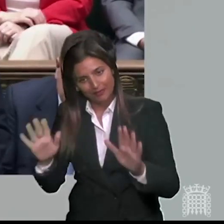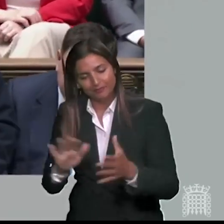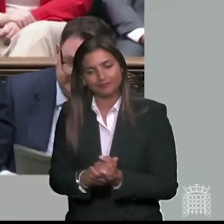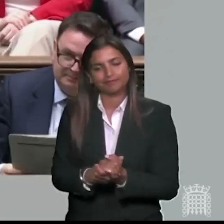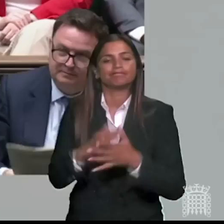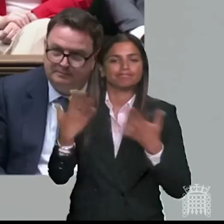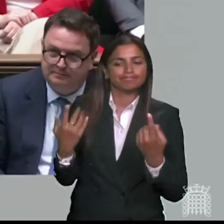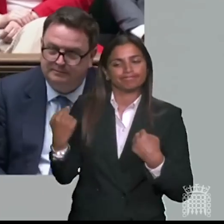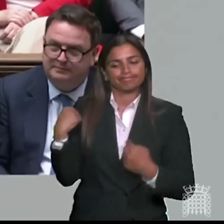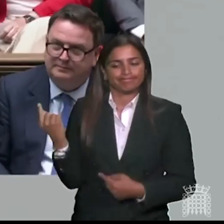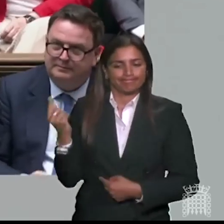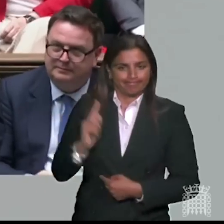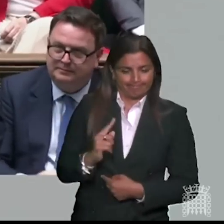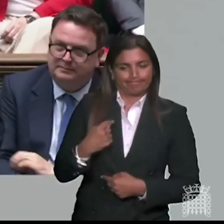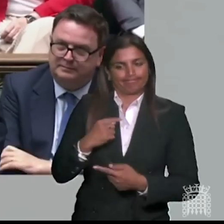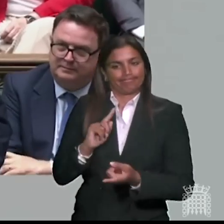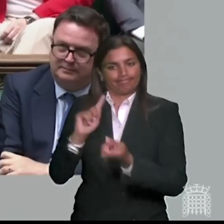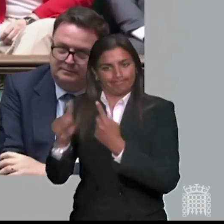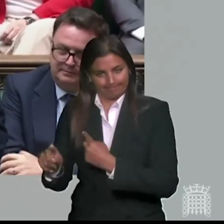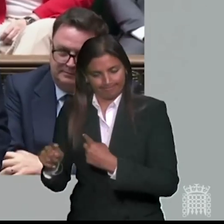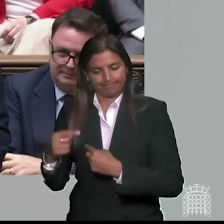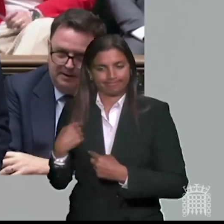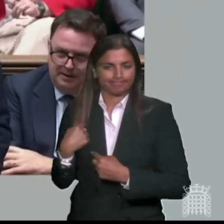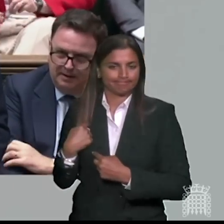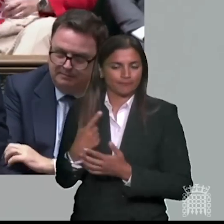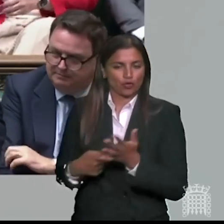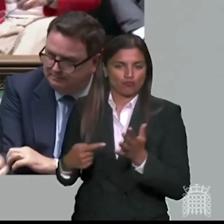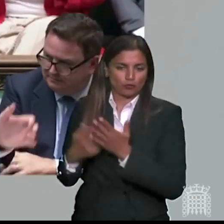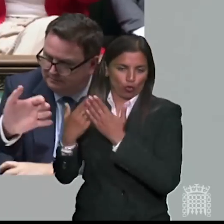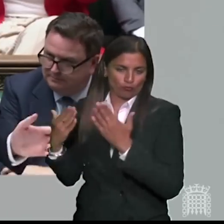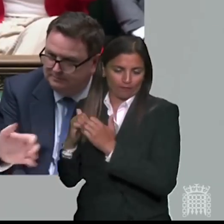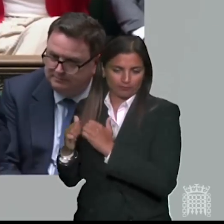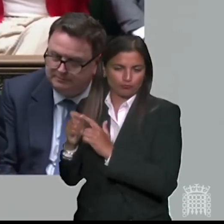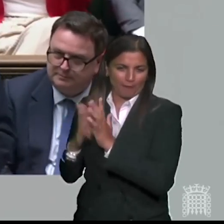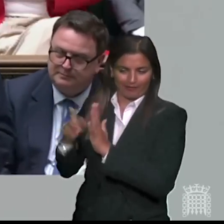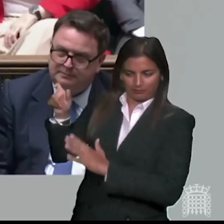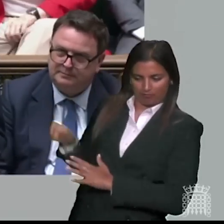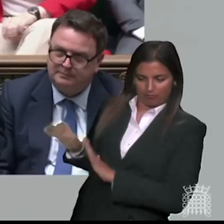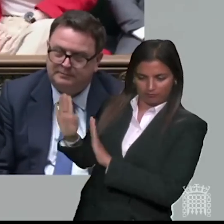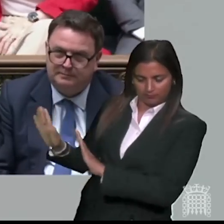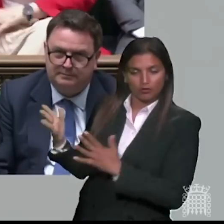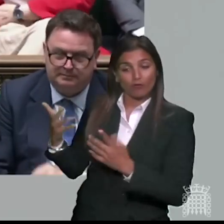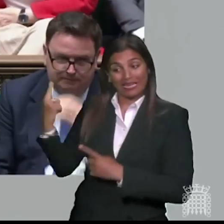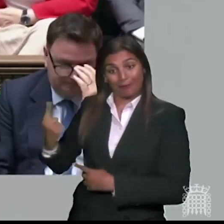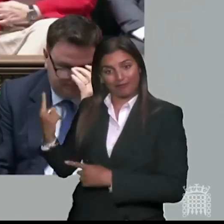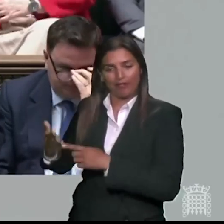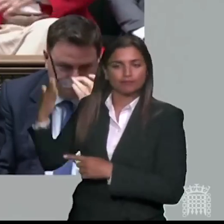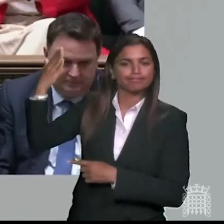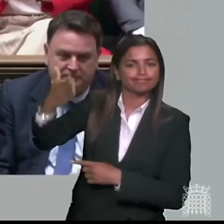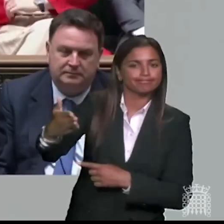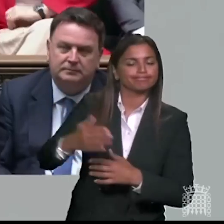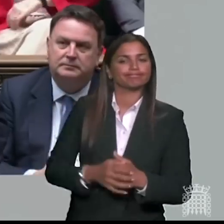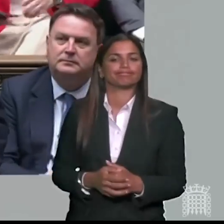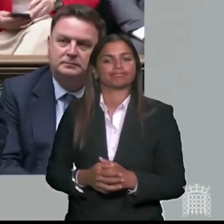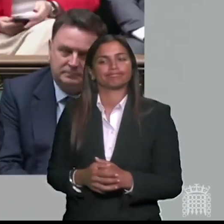been asked to reply on behalf of my right honourable friend, the Prime Minister, who is actually attending a service